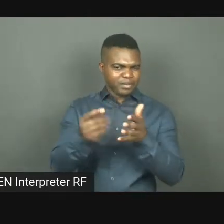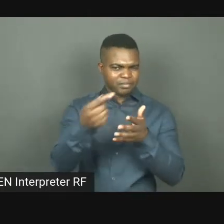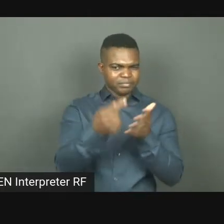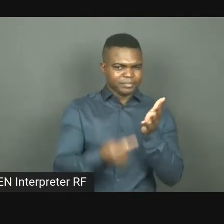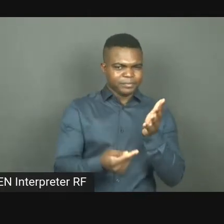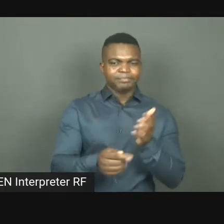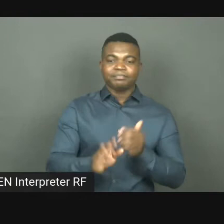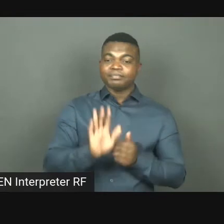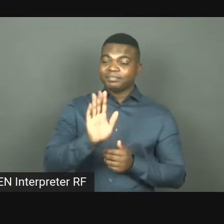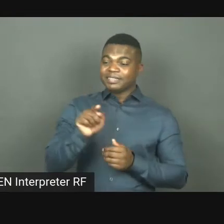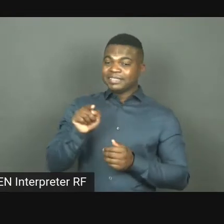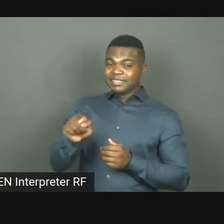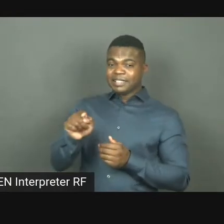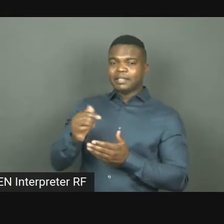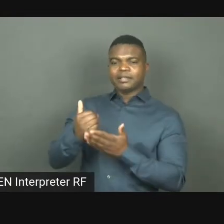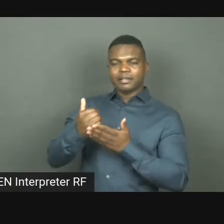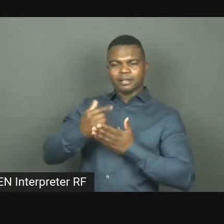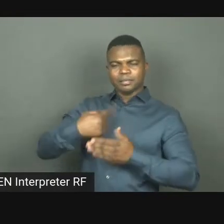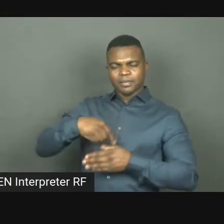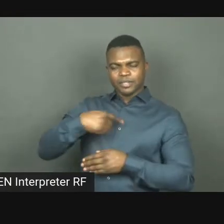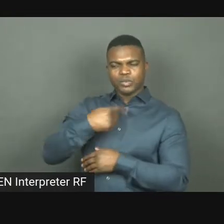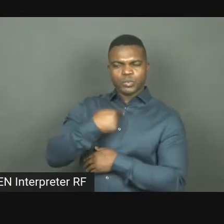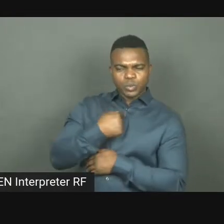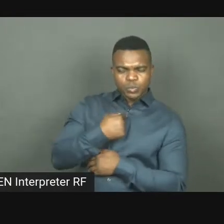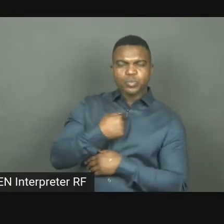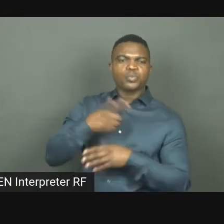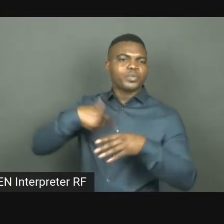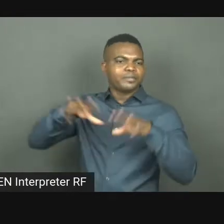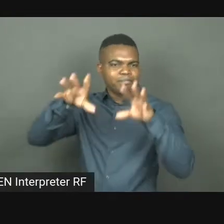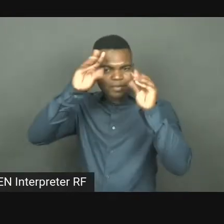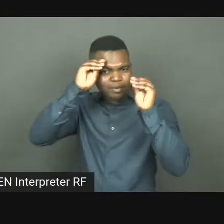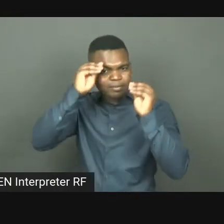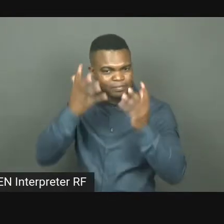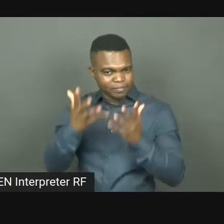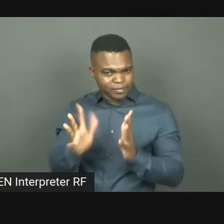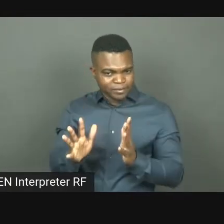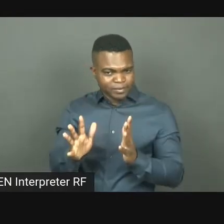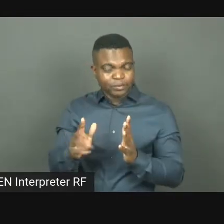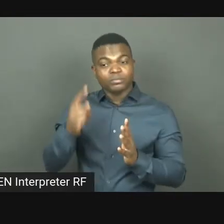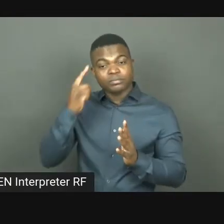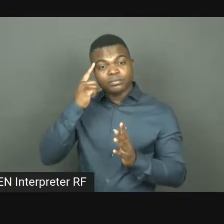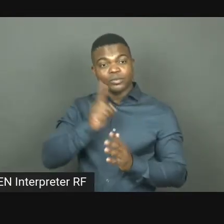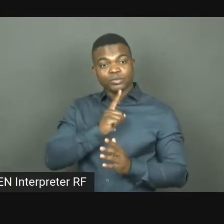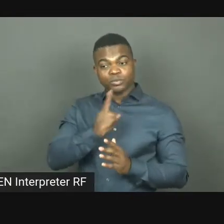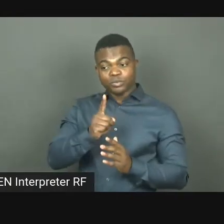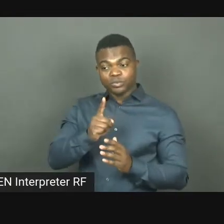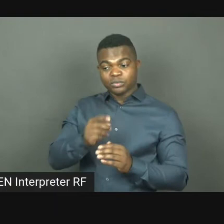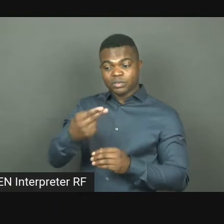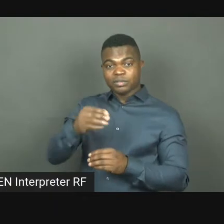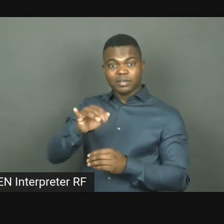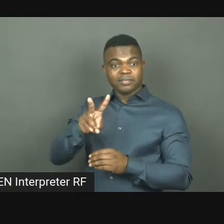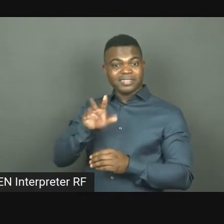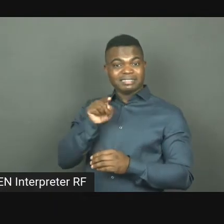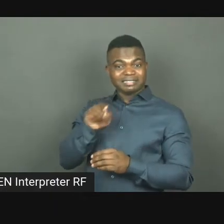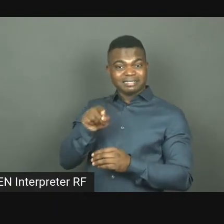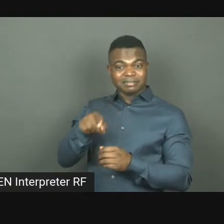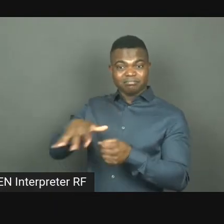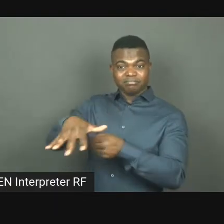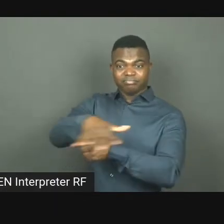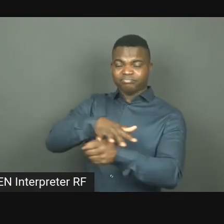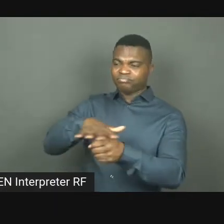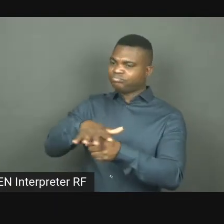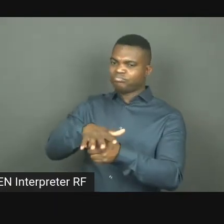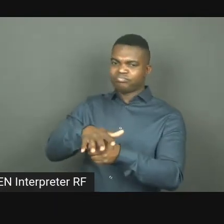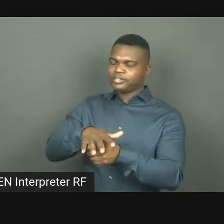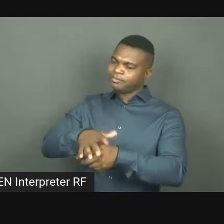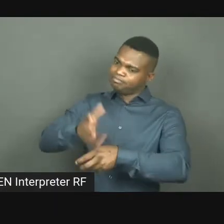our own limitations, our own kind of unexamined practices that lead to exclusion. I